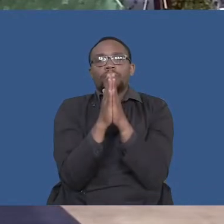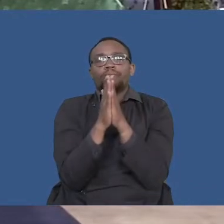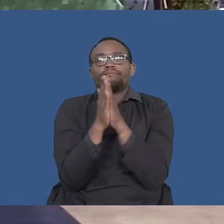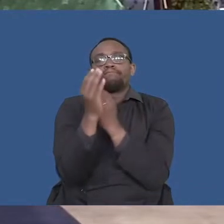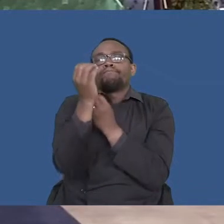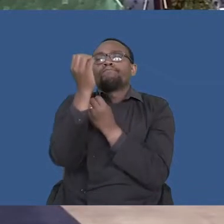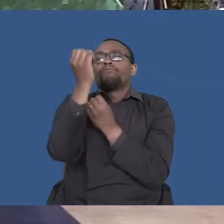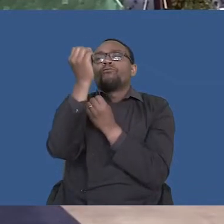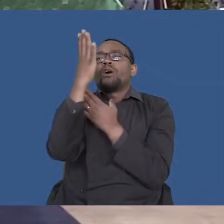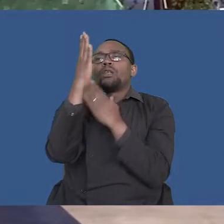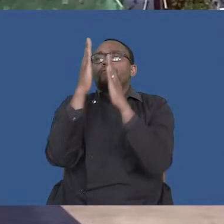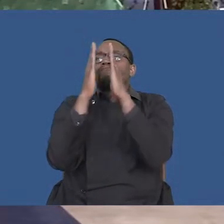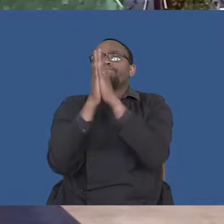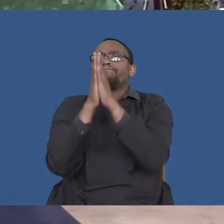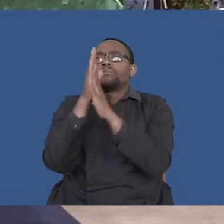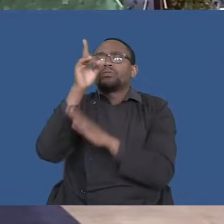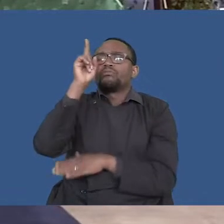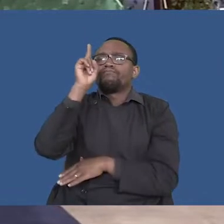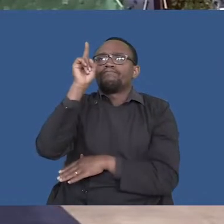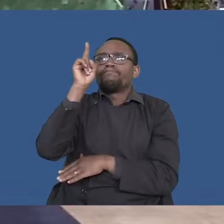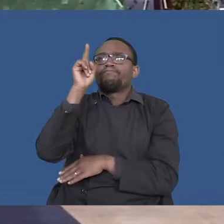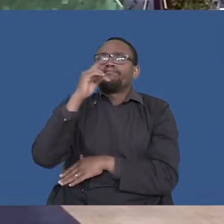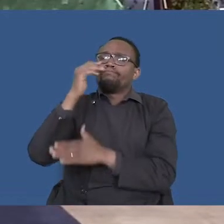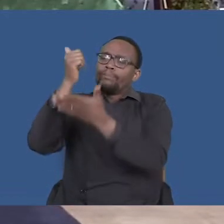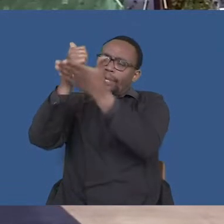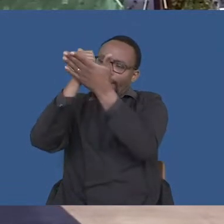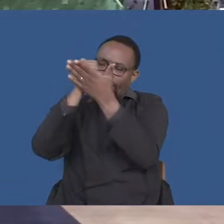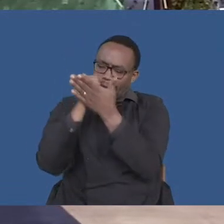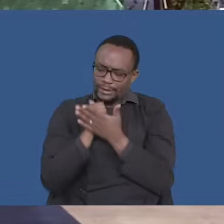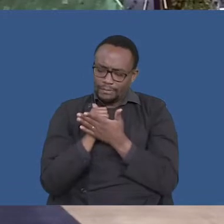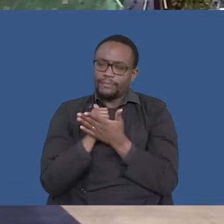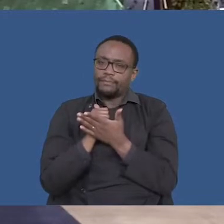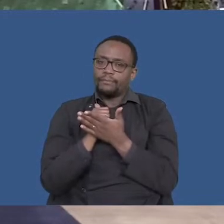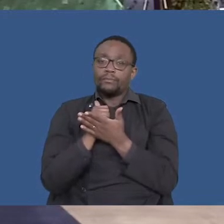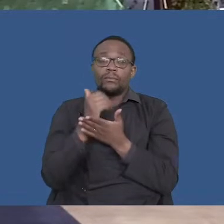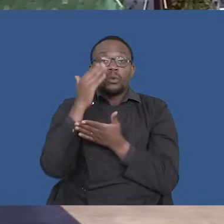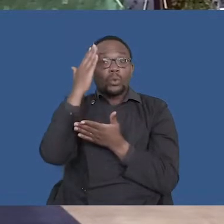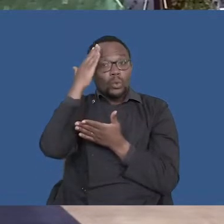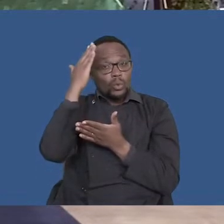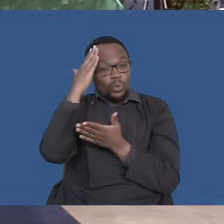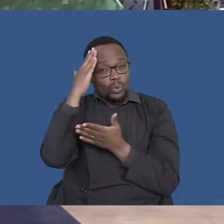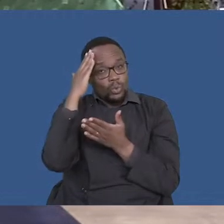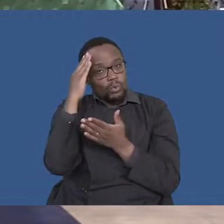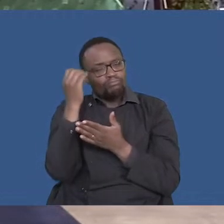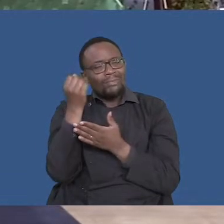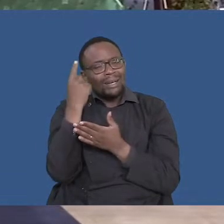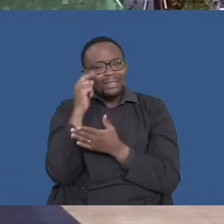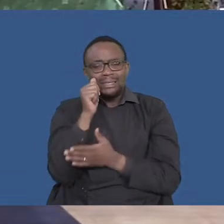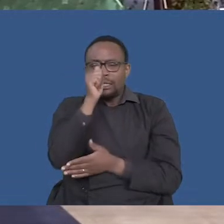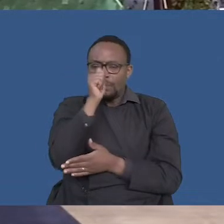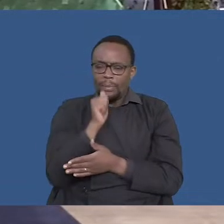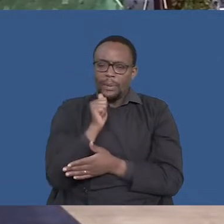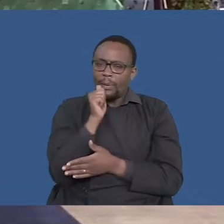Father, we are praying to you today that you help us to identify the secret sins that we